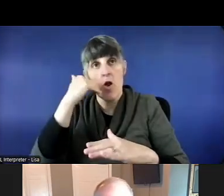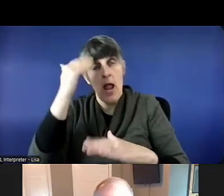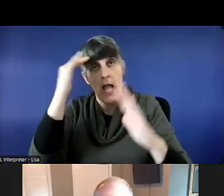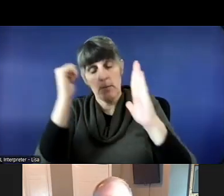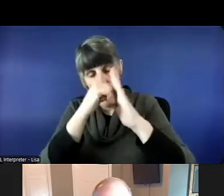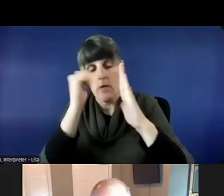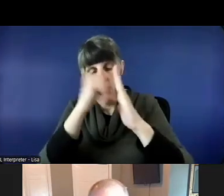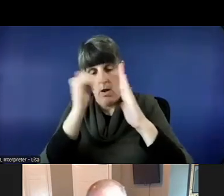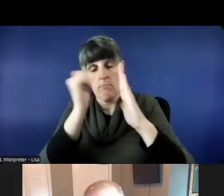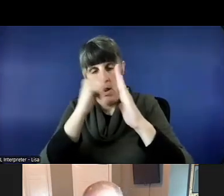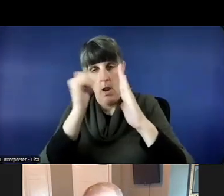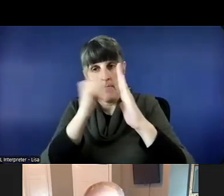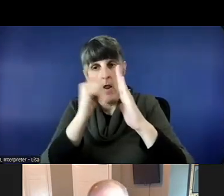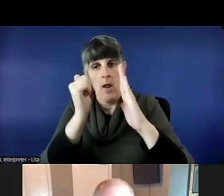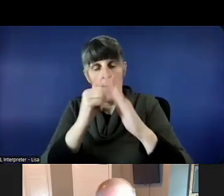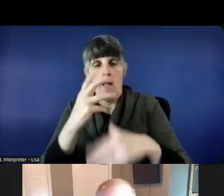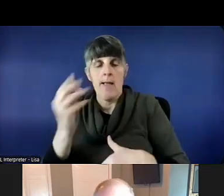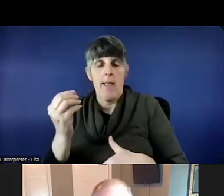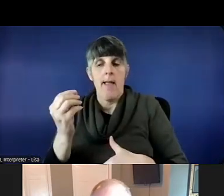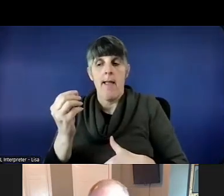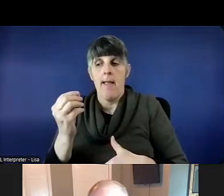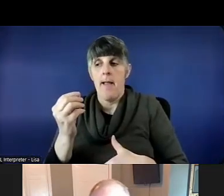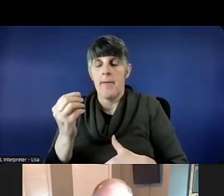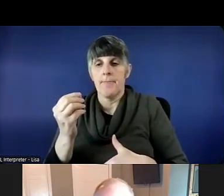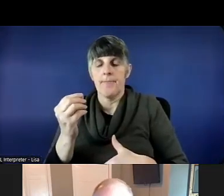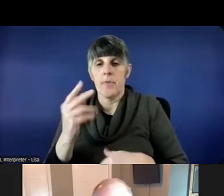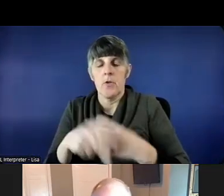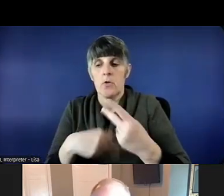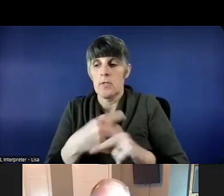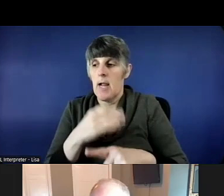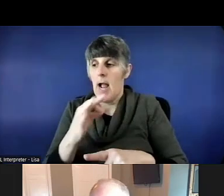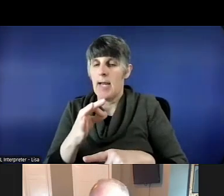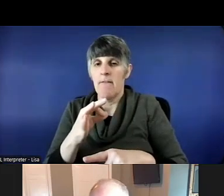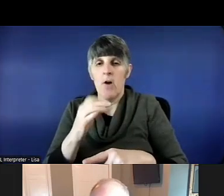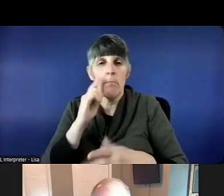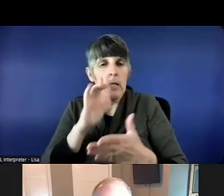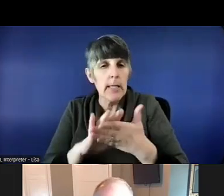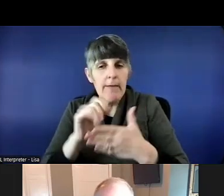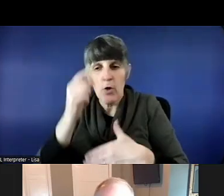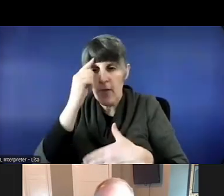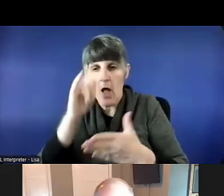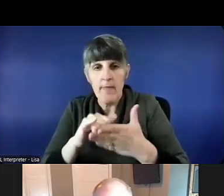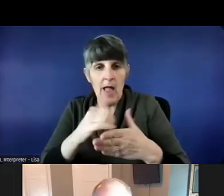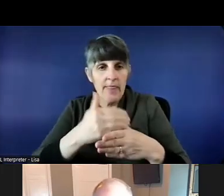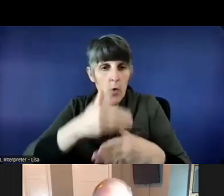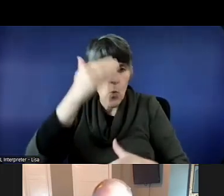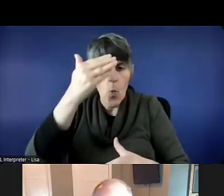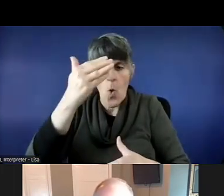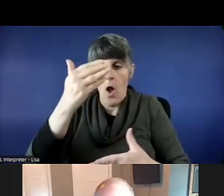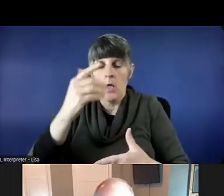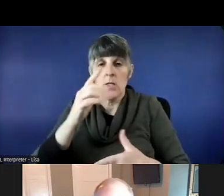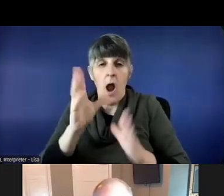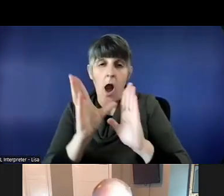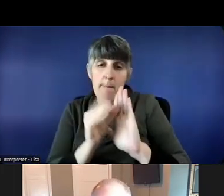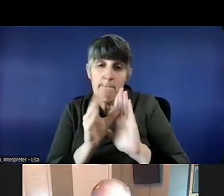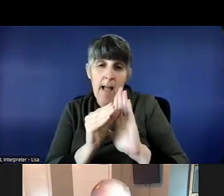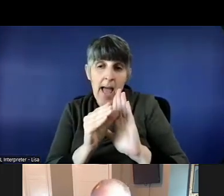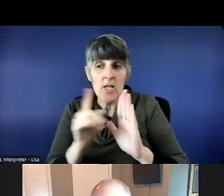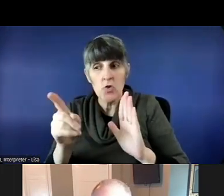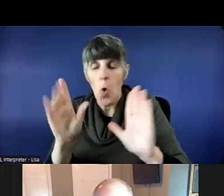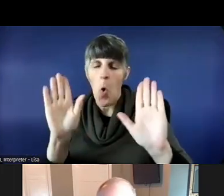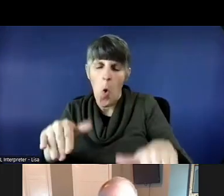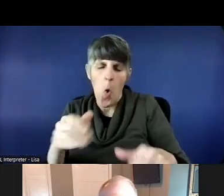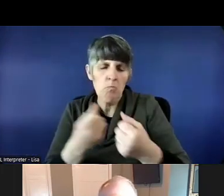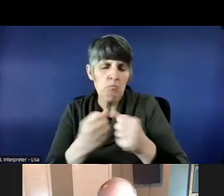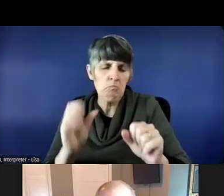the wall, and there's a kind of sort of a belief or a thought that the walls are padded, so this could be safe.